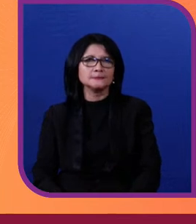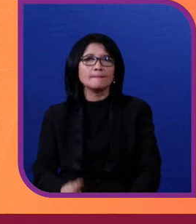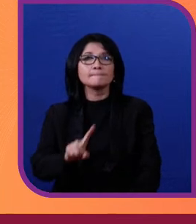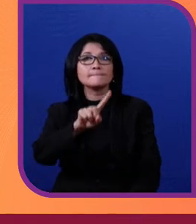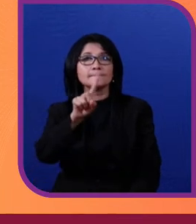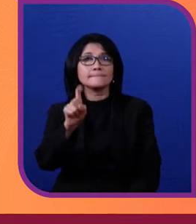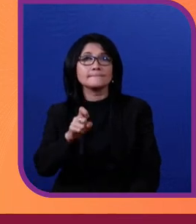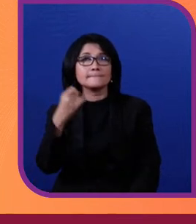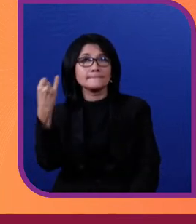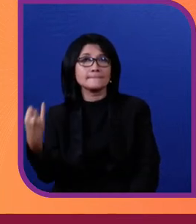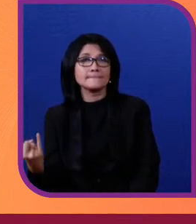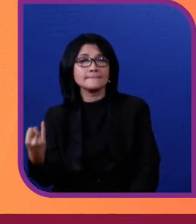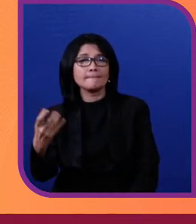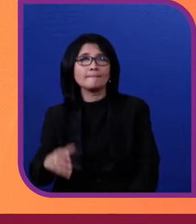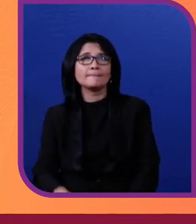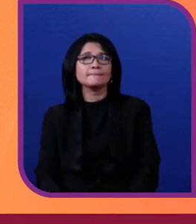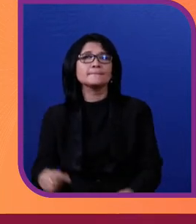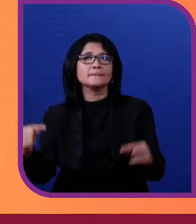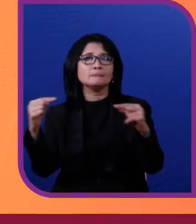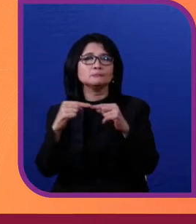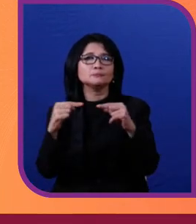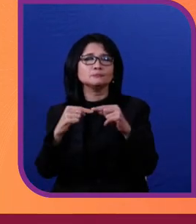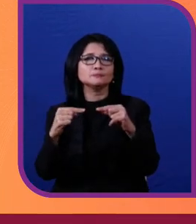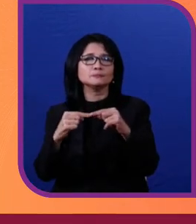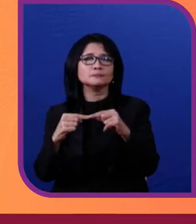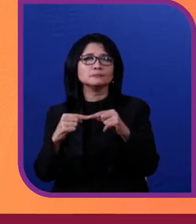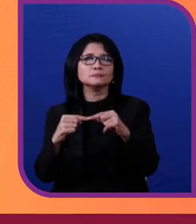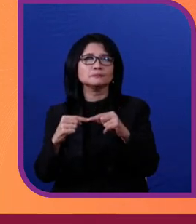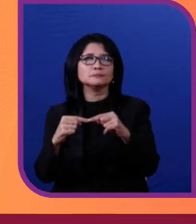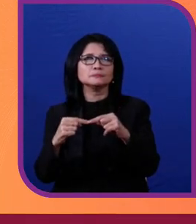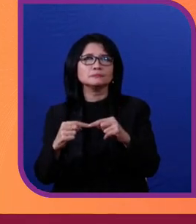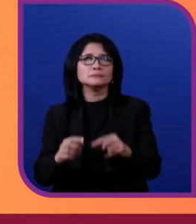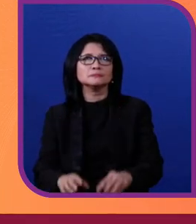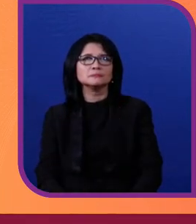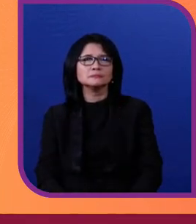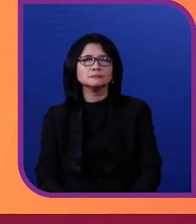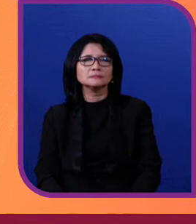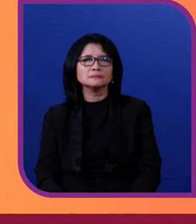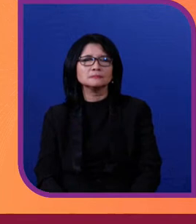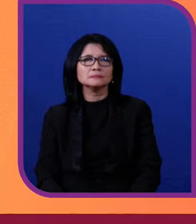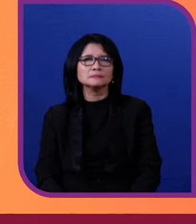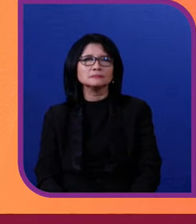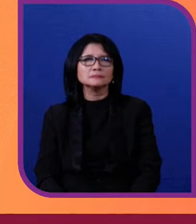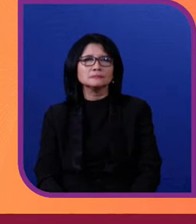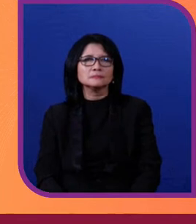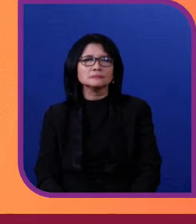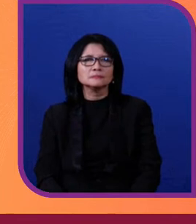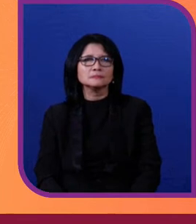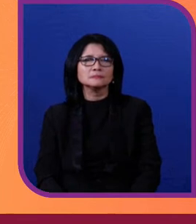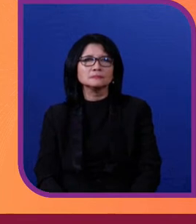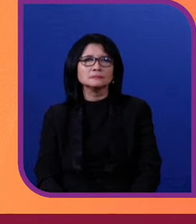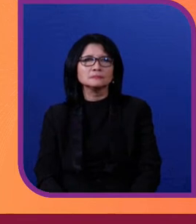about the Hi to fill the Treasure